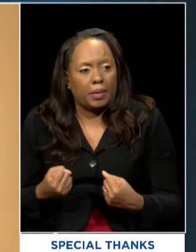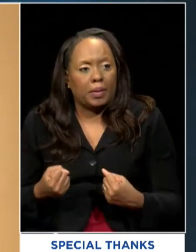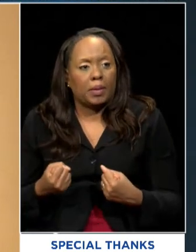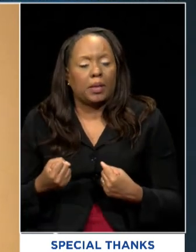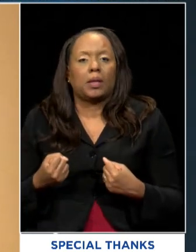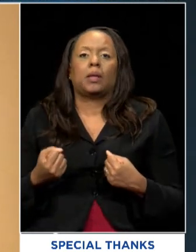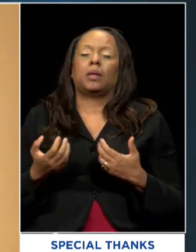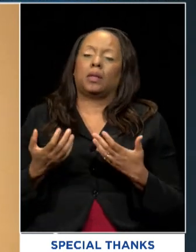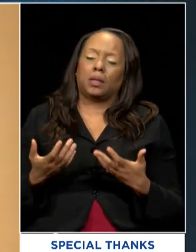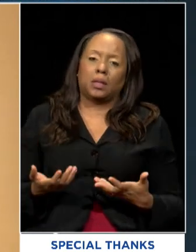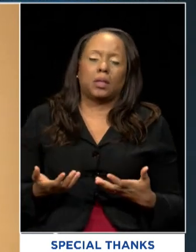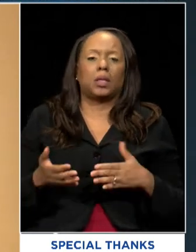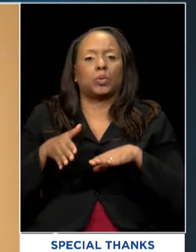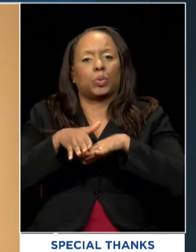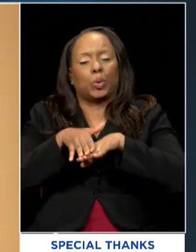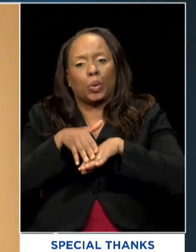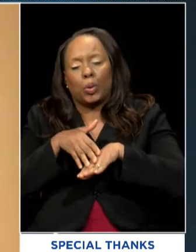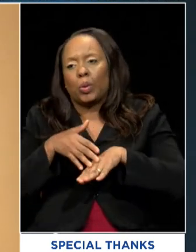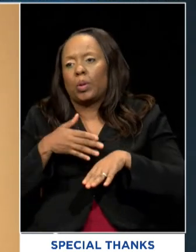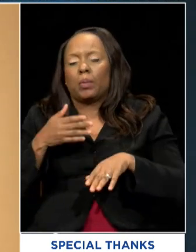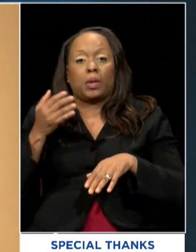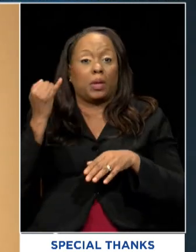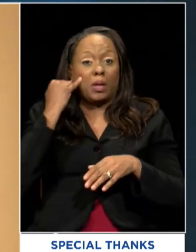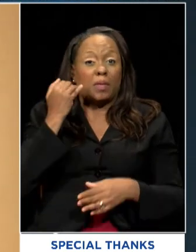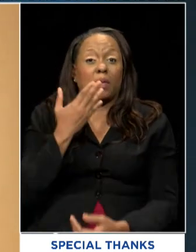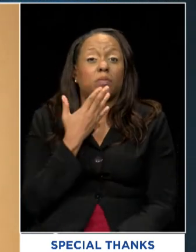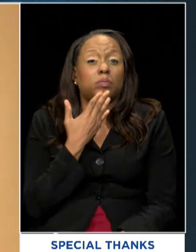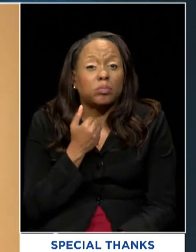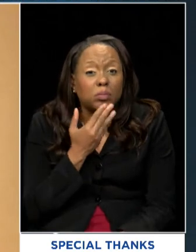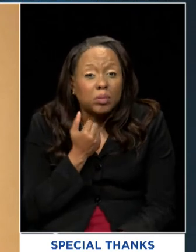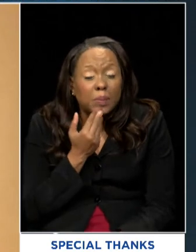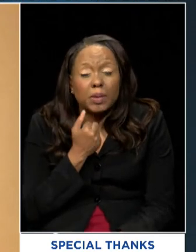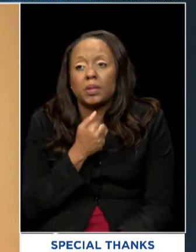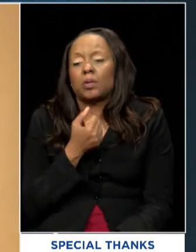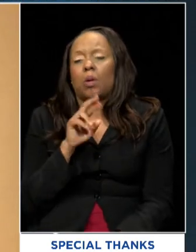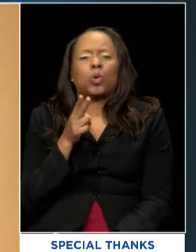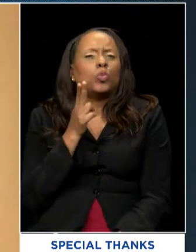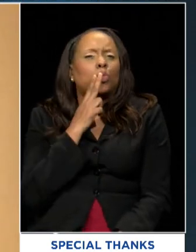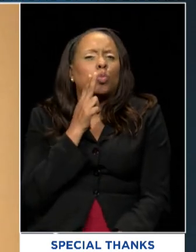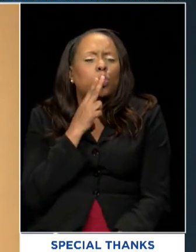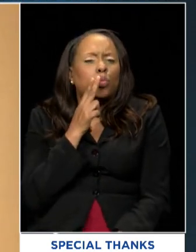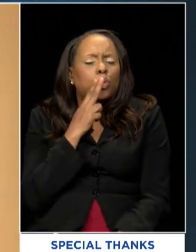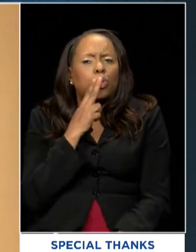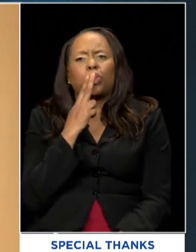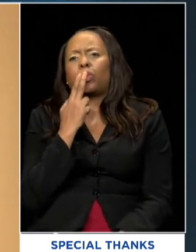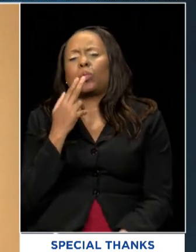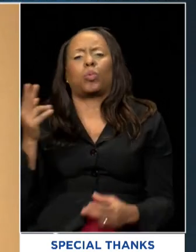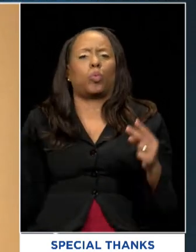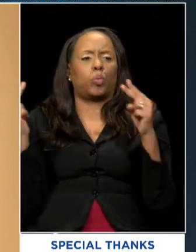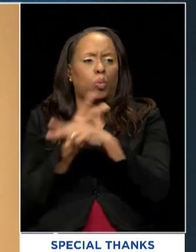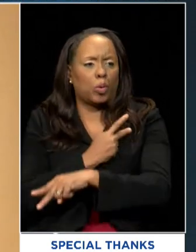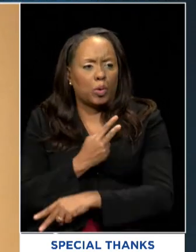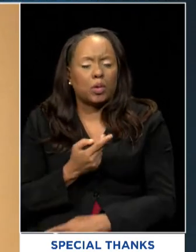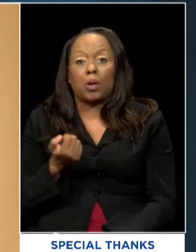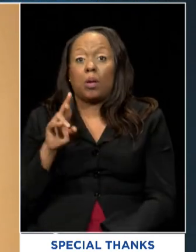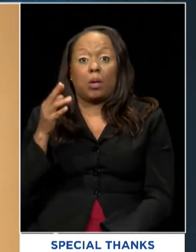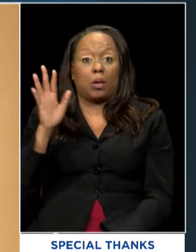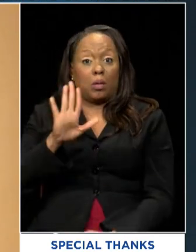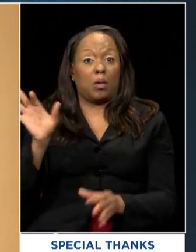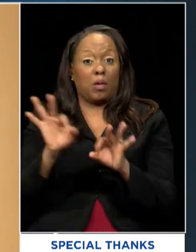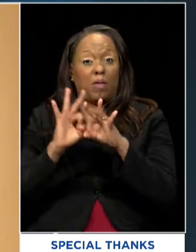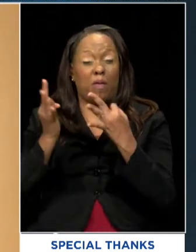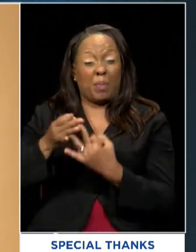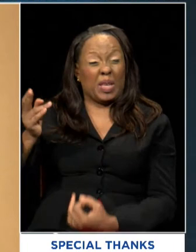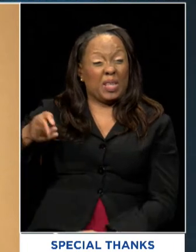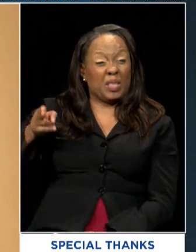have diabetes, if you have high cholesterol, if you're a smoker. And it's also increased if you have a family history of heart